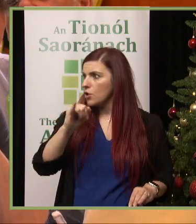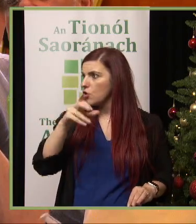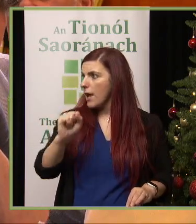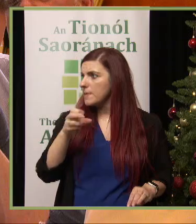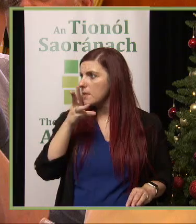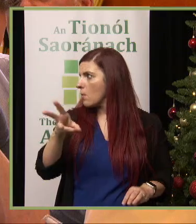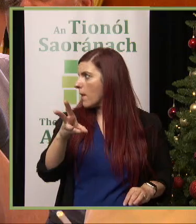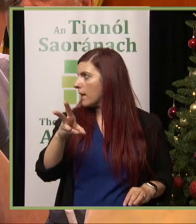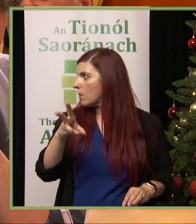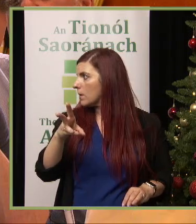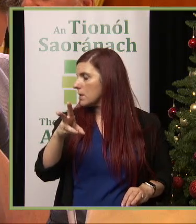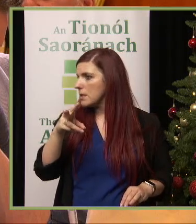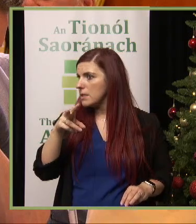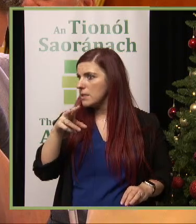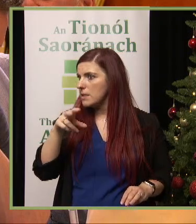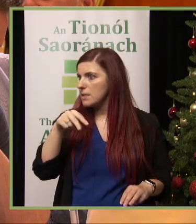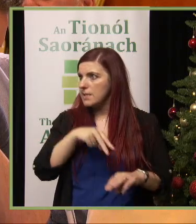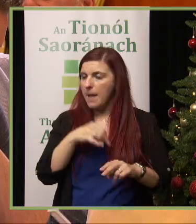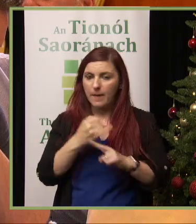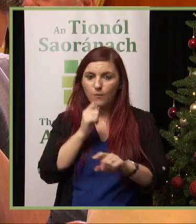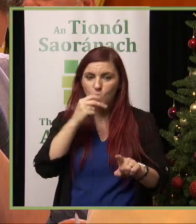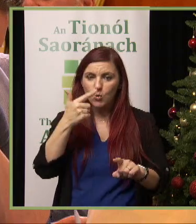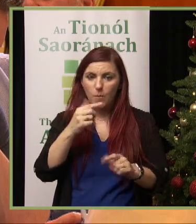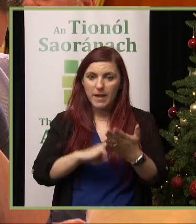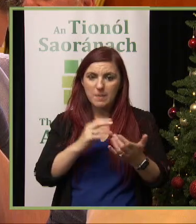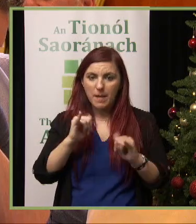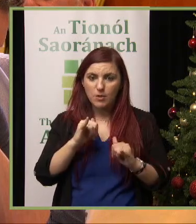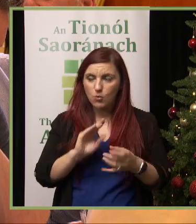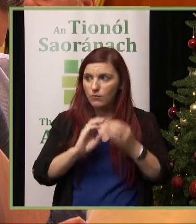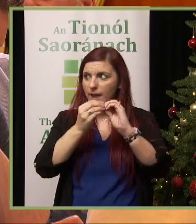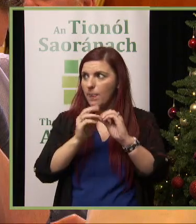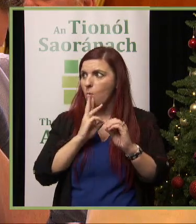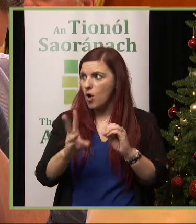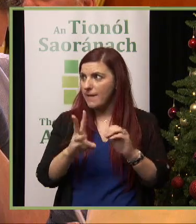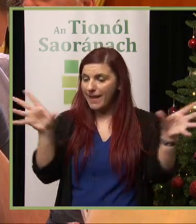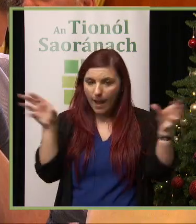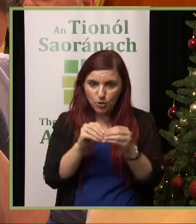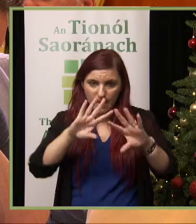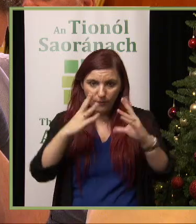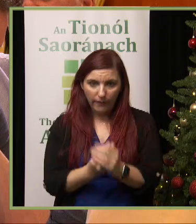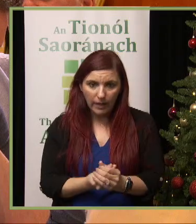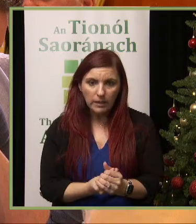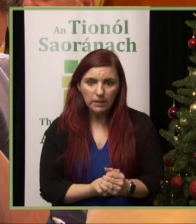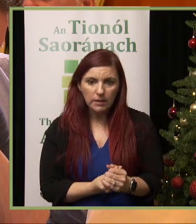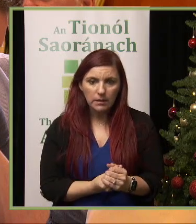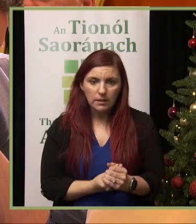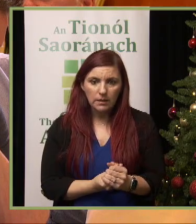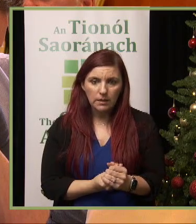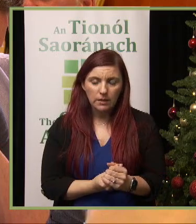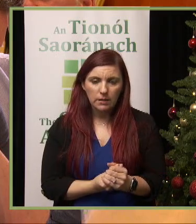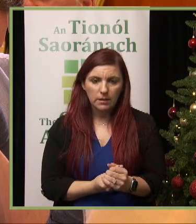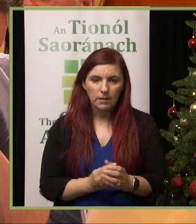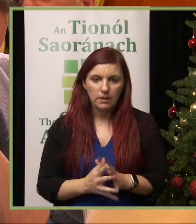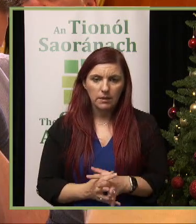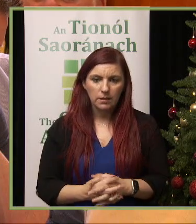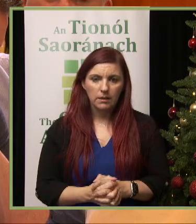next 2 seconds or 2 minutes putting a word in that maybe that would encapsulate all what we've done rather than going through paragraphs and paragraphs. You